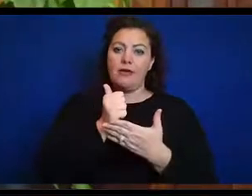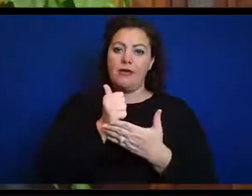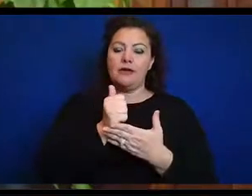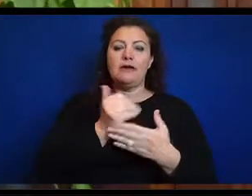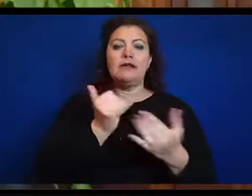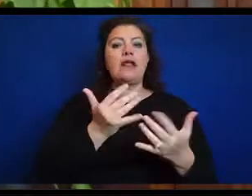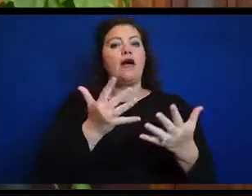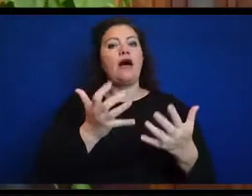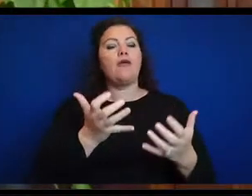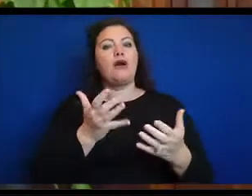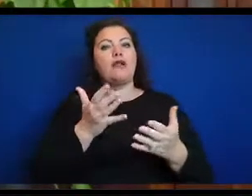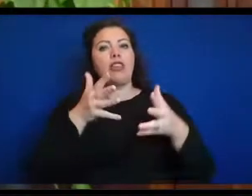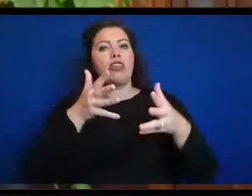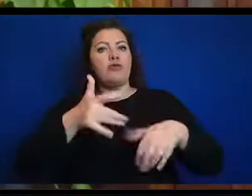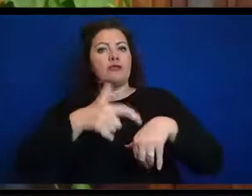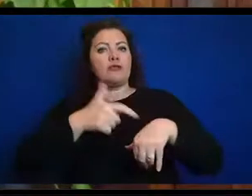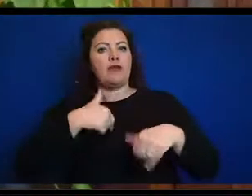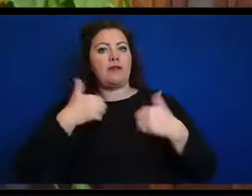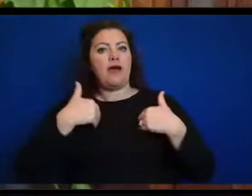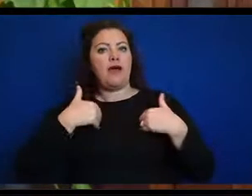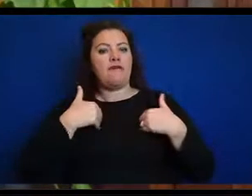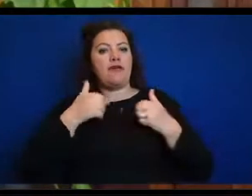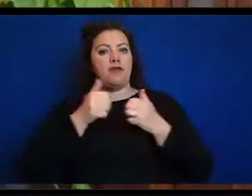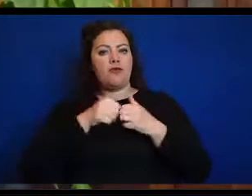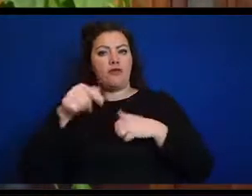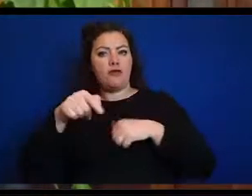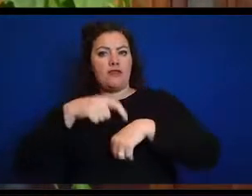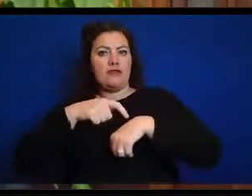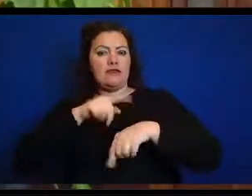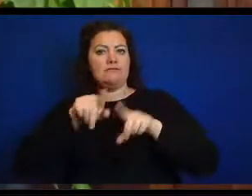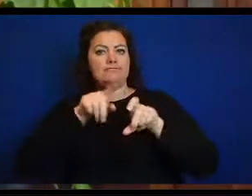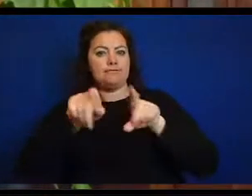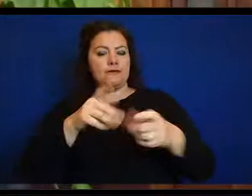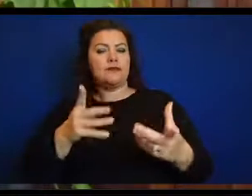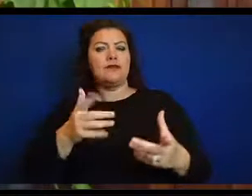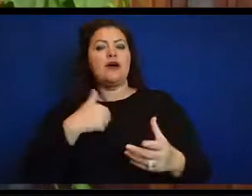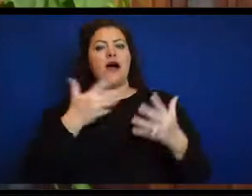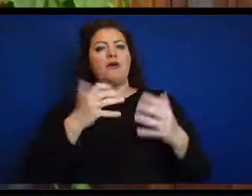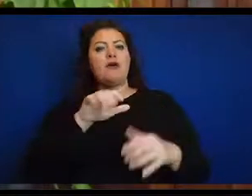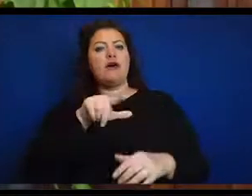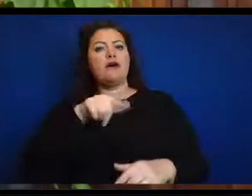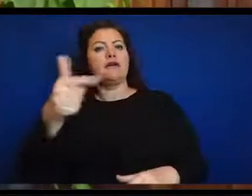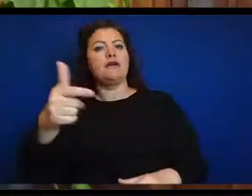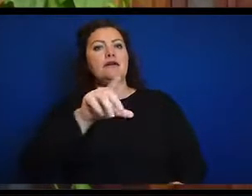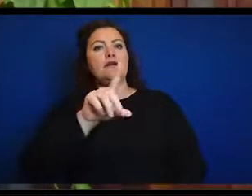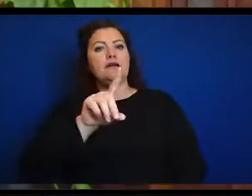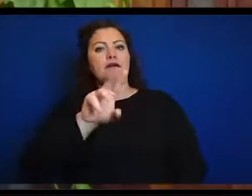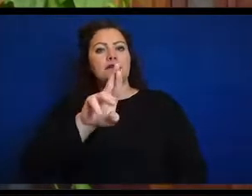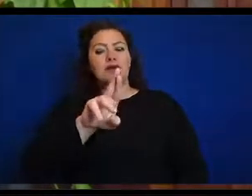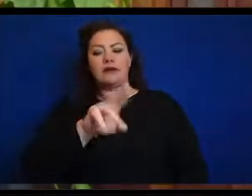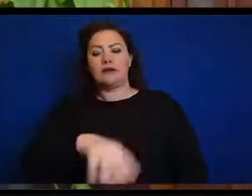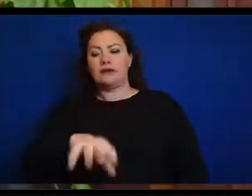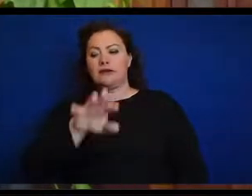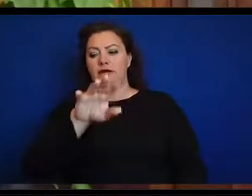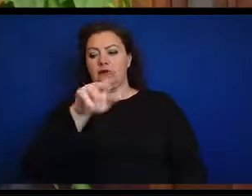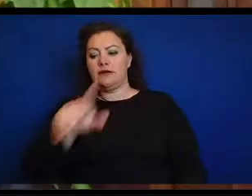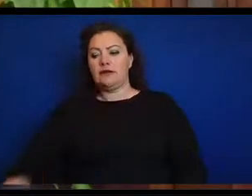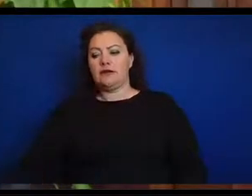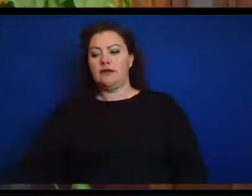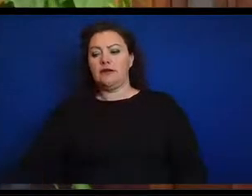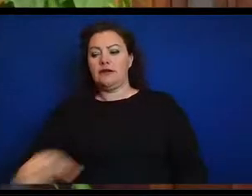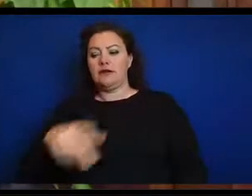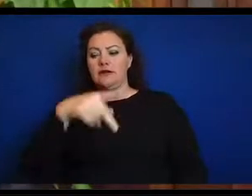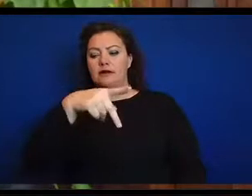turn in the remaining time that I have in this block of questions to Dr. Parake. As you know,